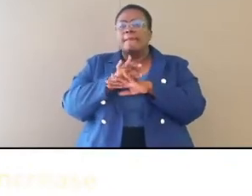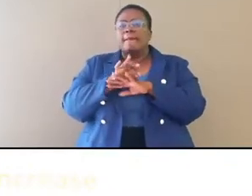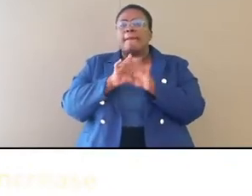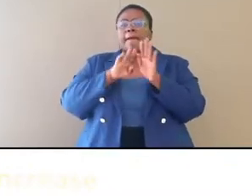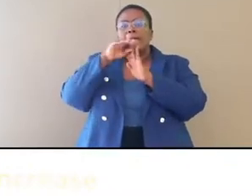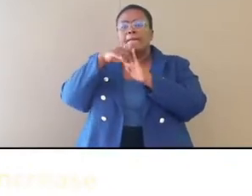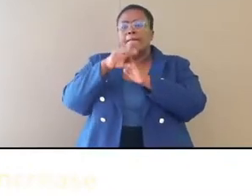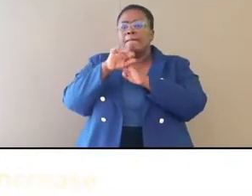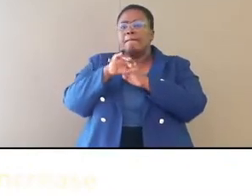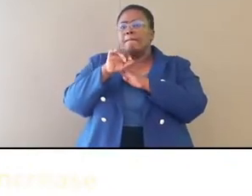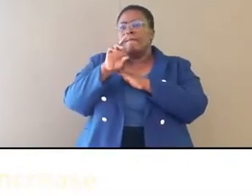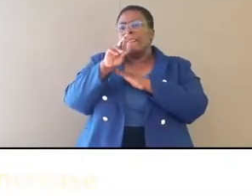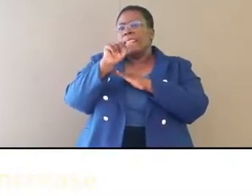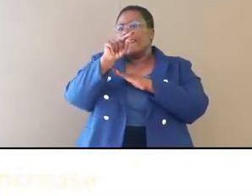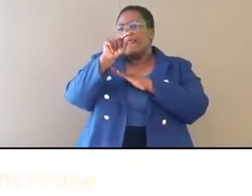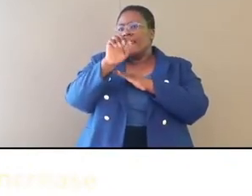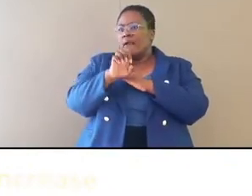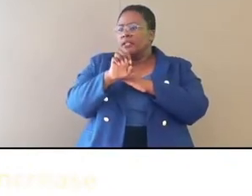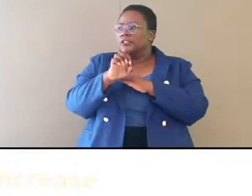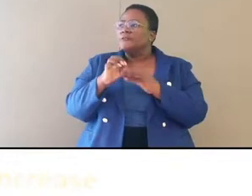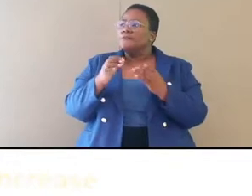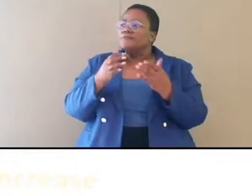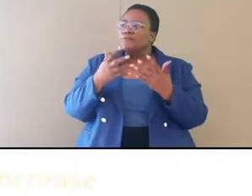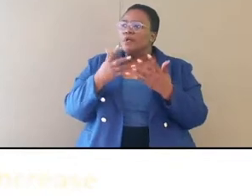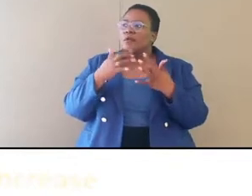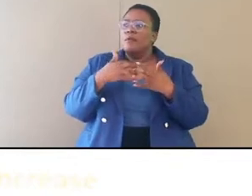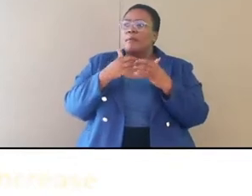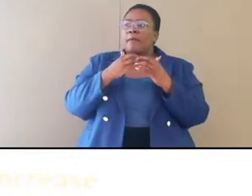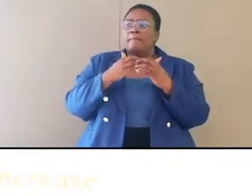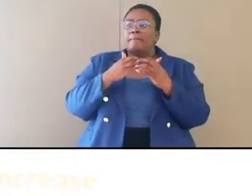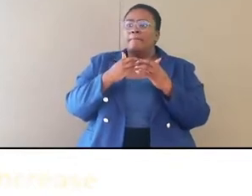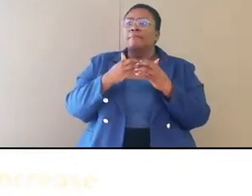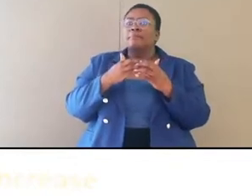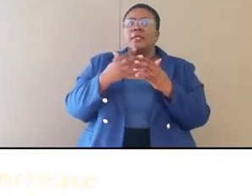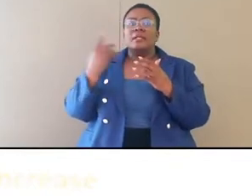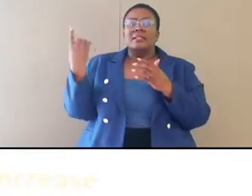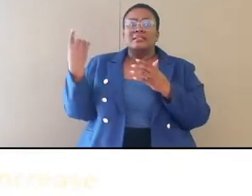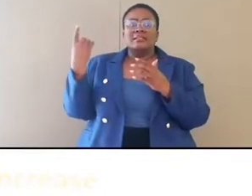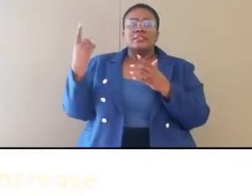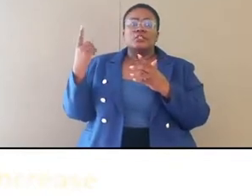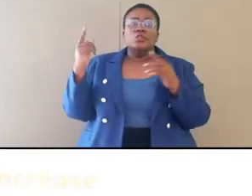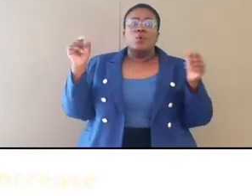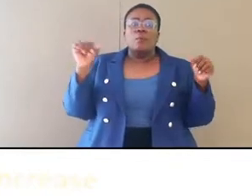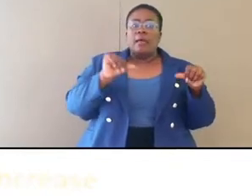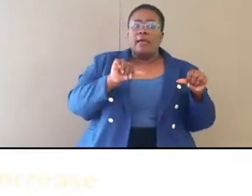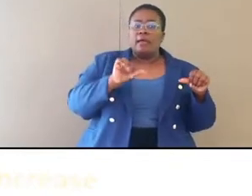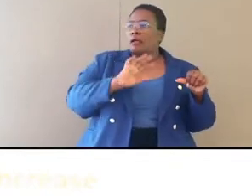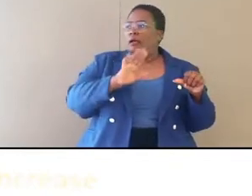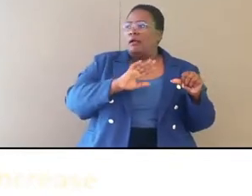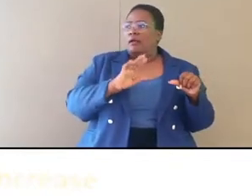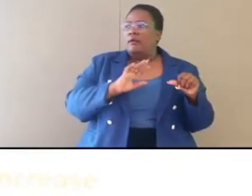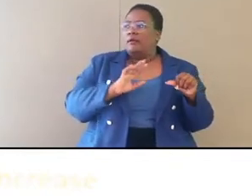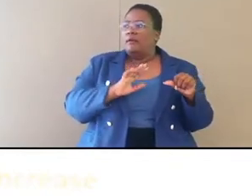rates, and then the actual inflation rates come up, it doesn't then go back and adjust for